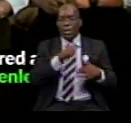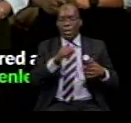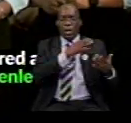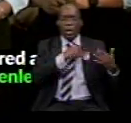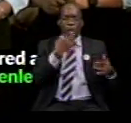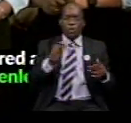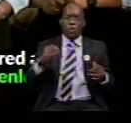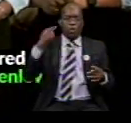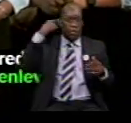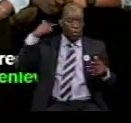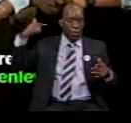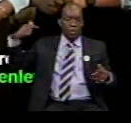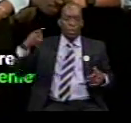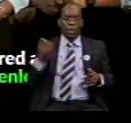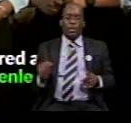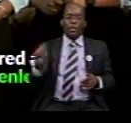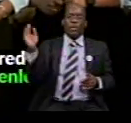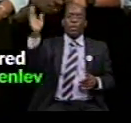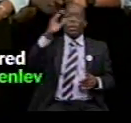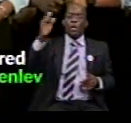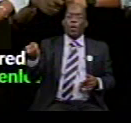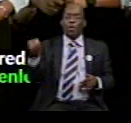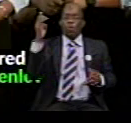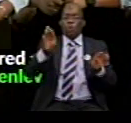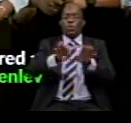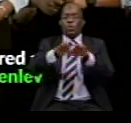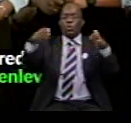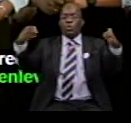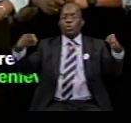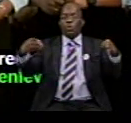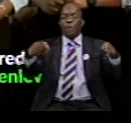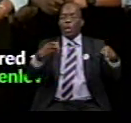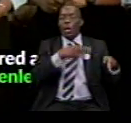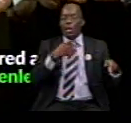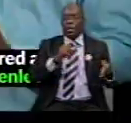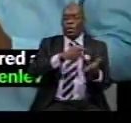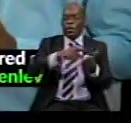The sky was split and the pure in heart raptured away.